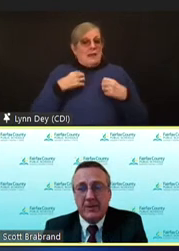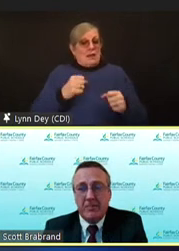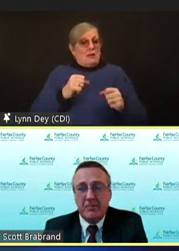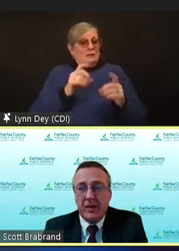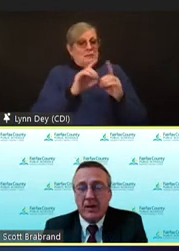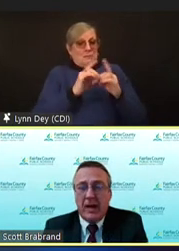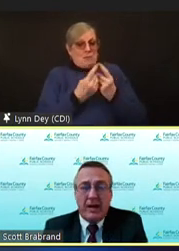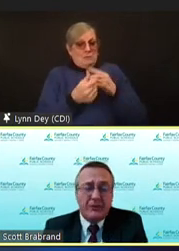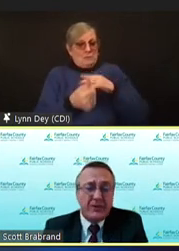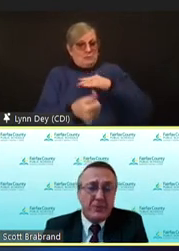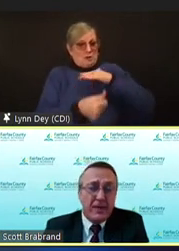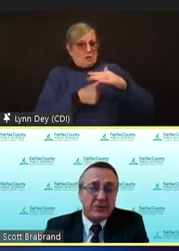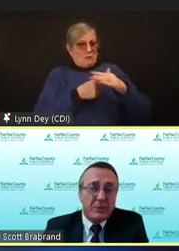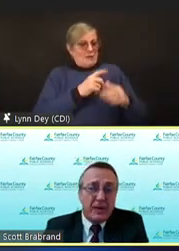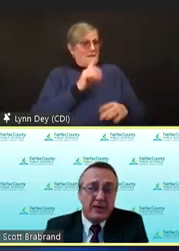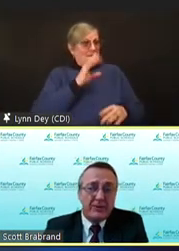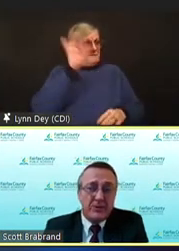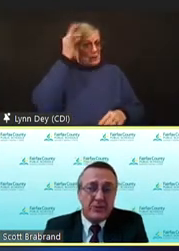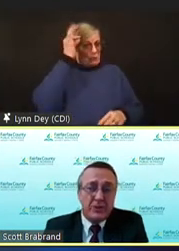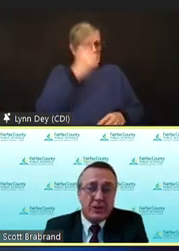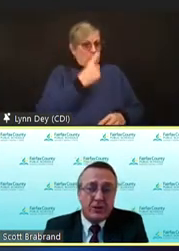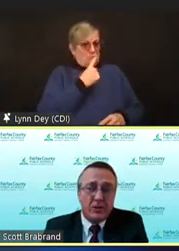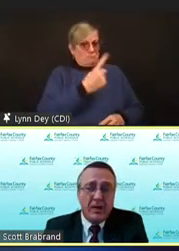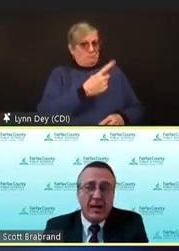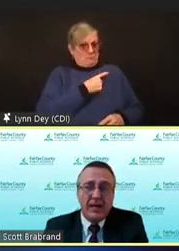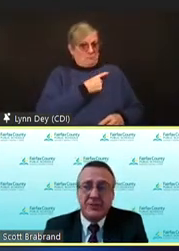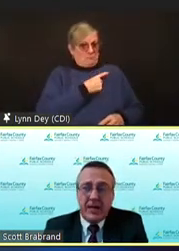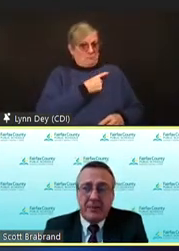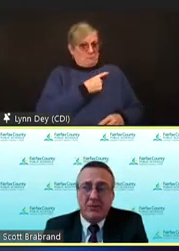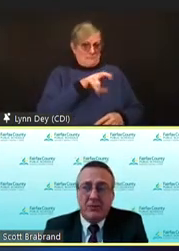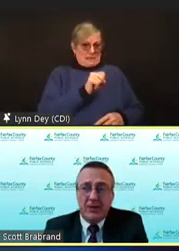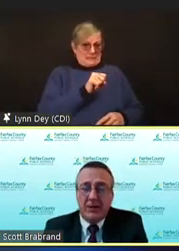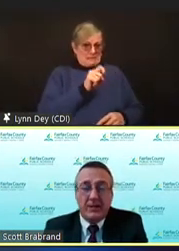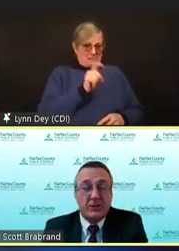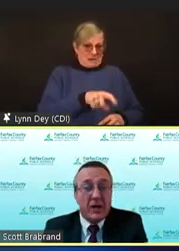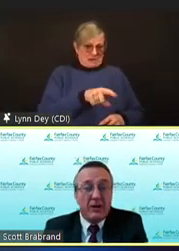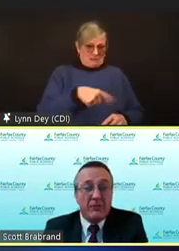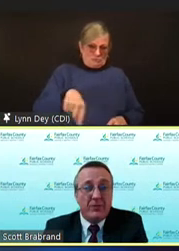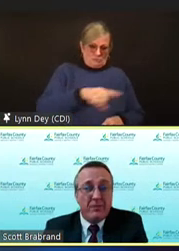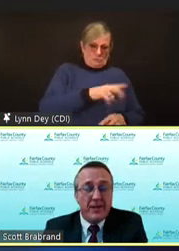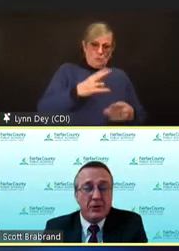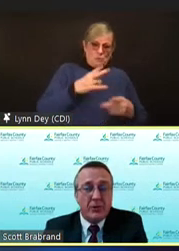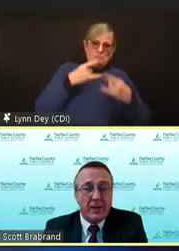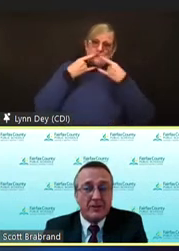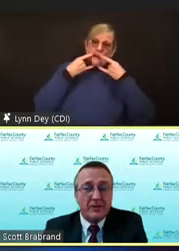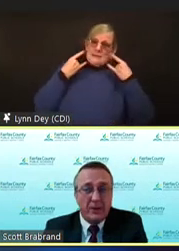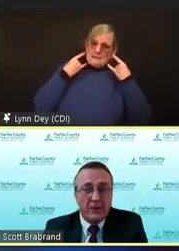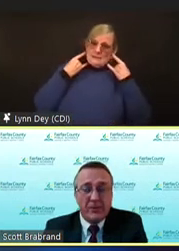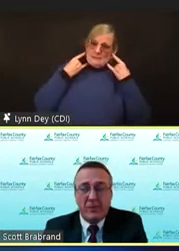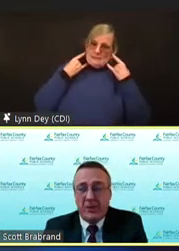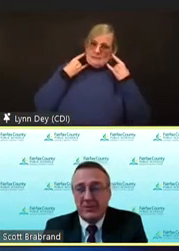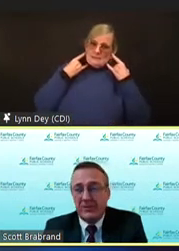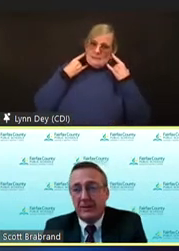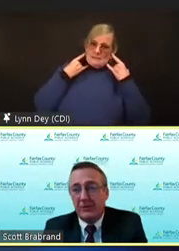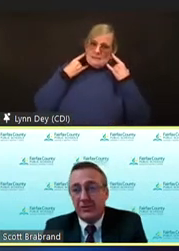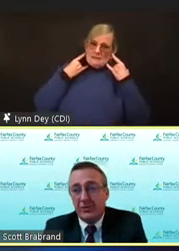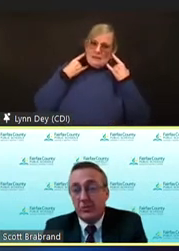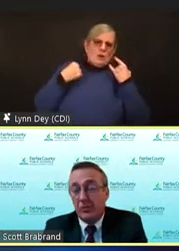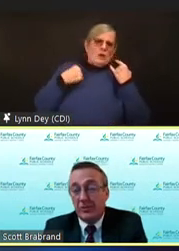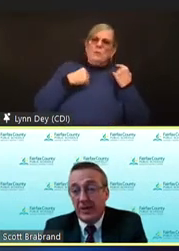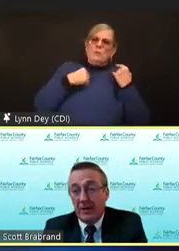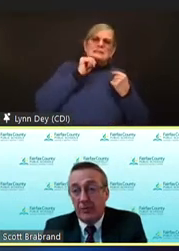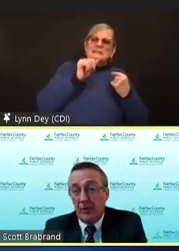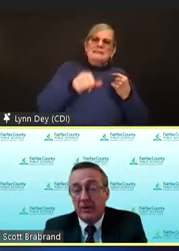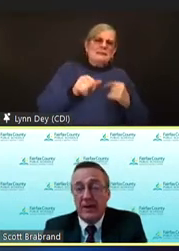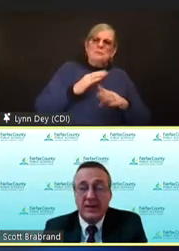masks. FCPS policy this year has not prevented a child from being transported from a bus stop to school